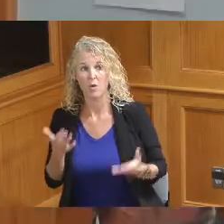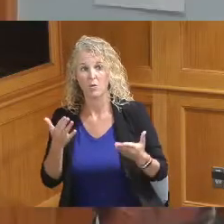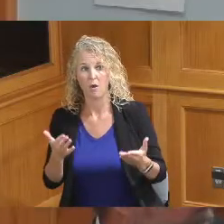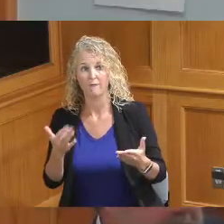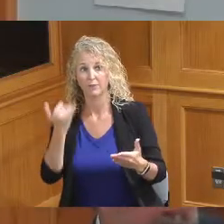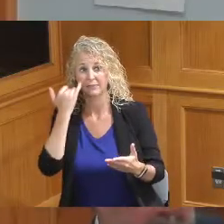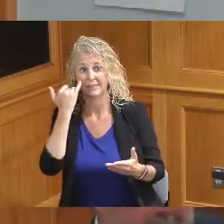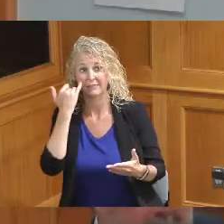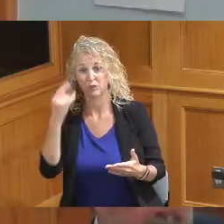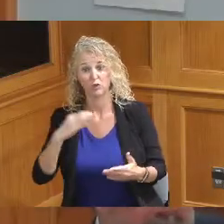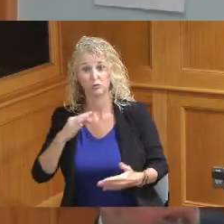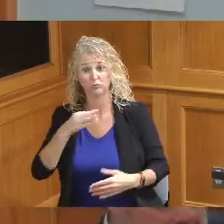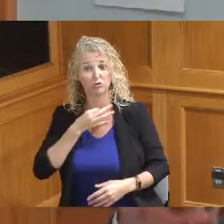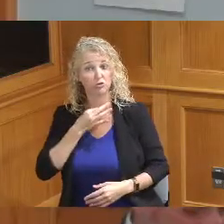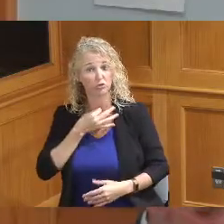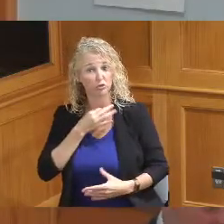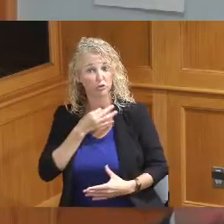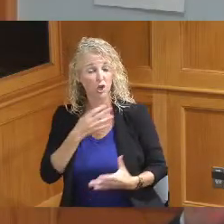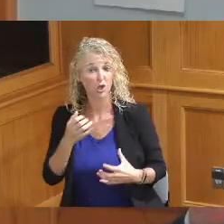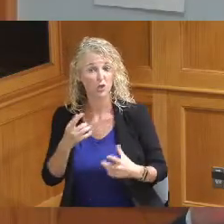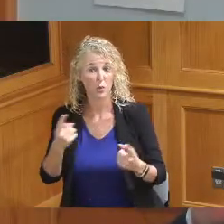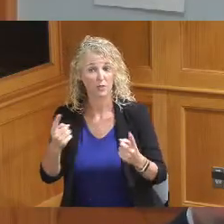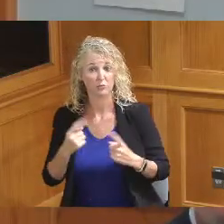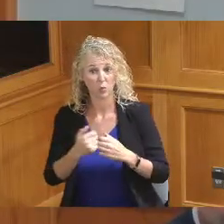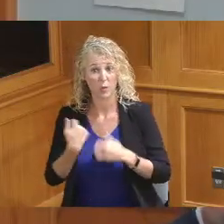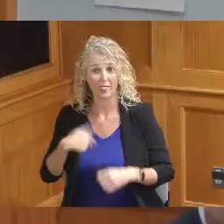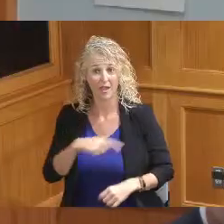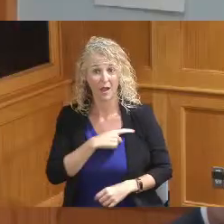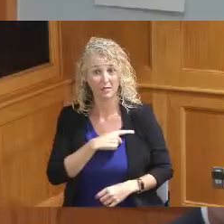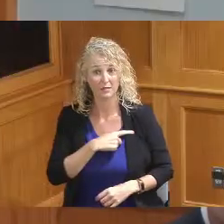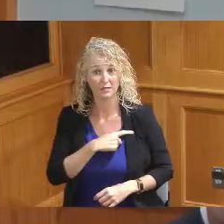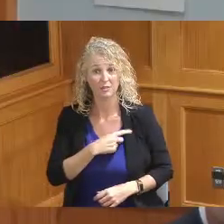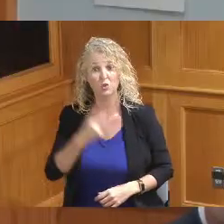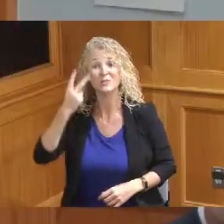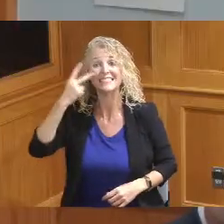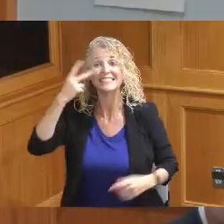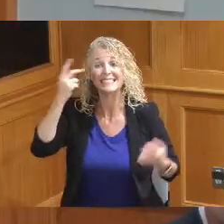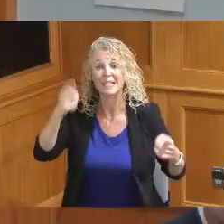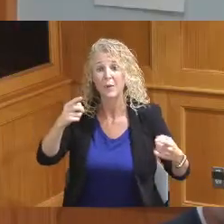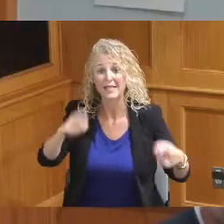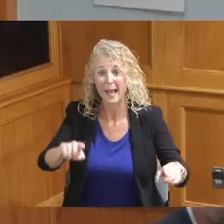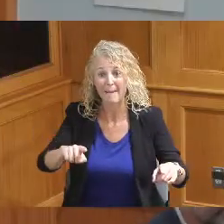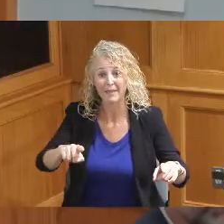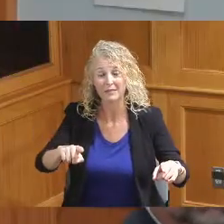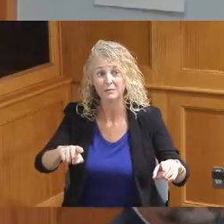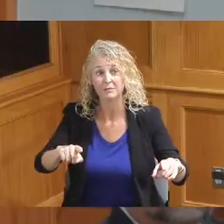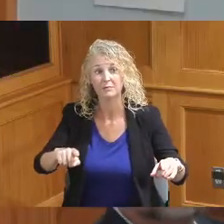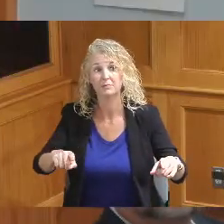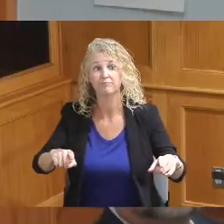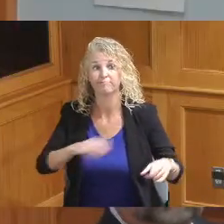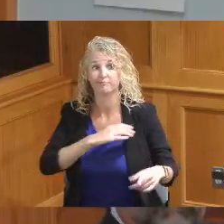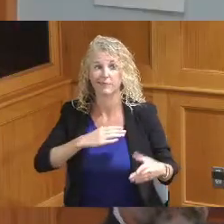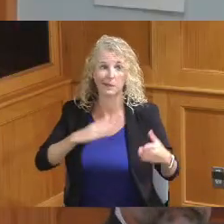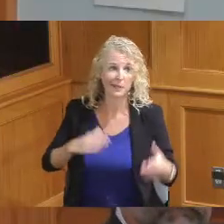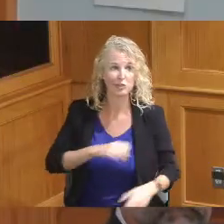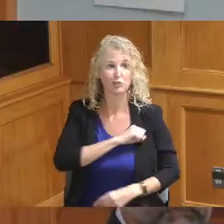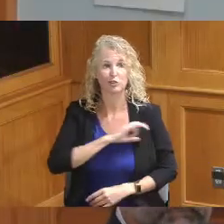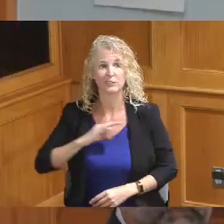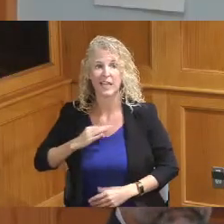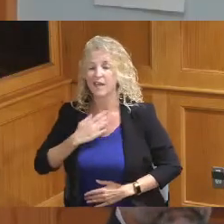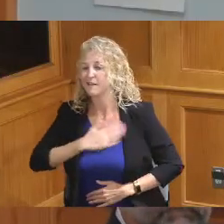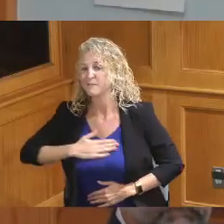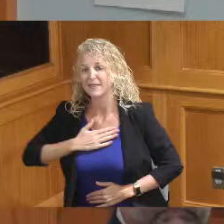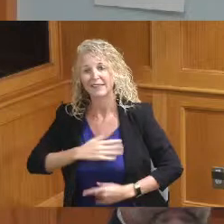anybody that wants to come and sit with us to watch what's happening in eviction court, to the commissioners, to the staff, we would love to have